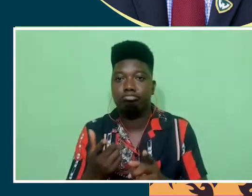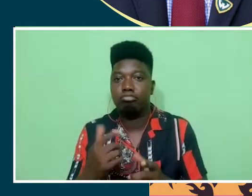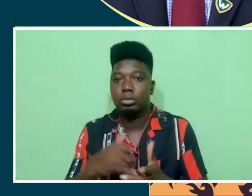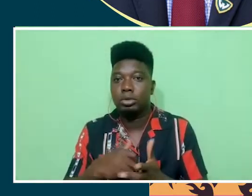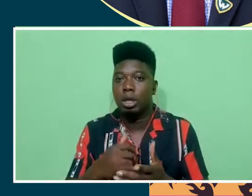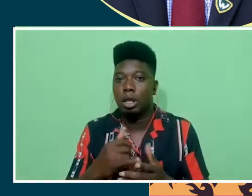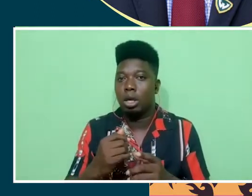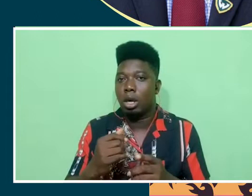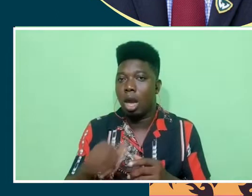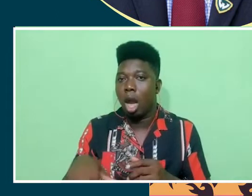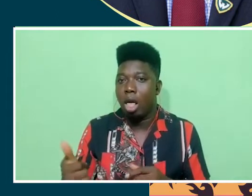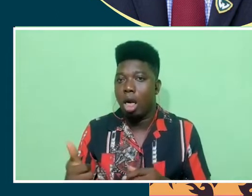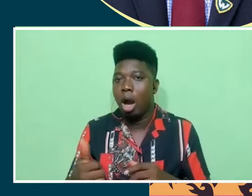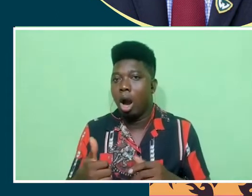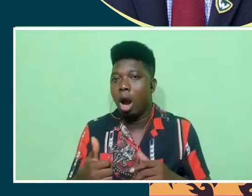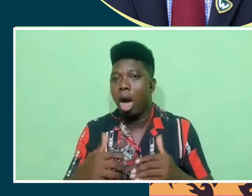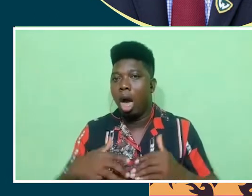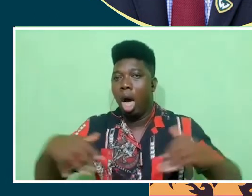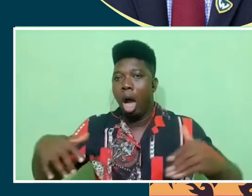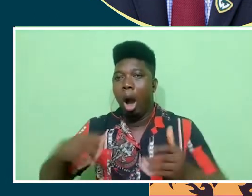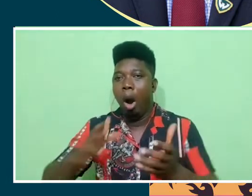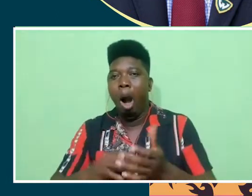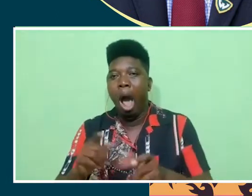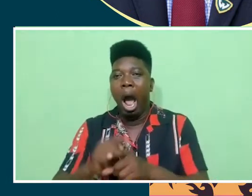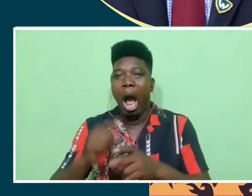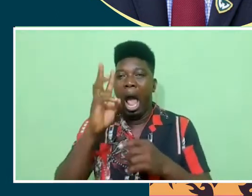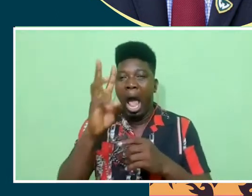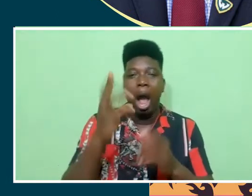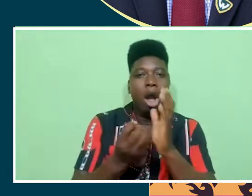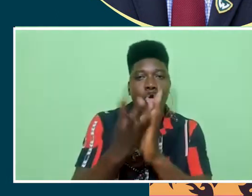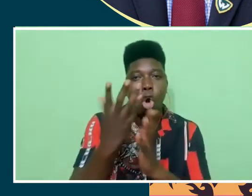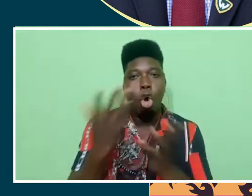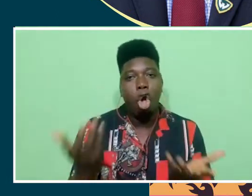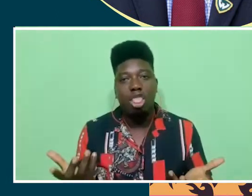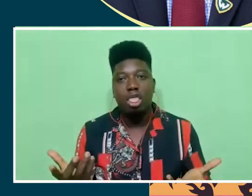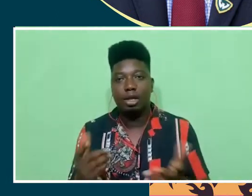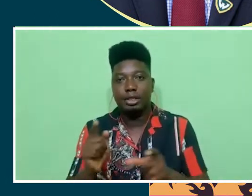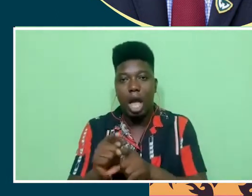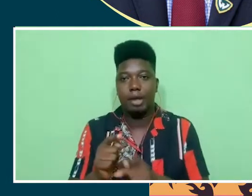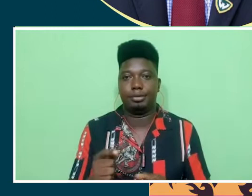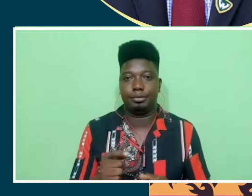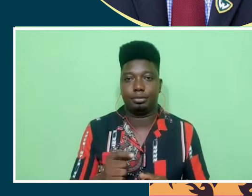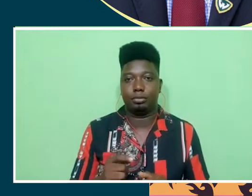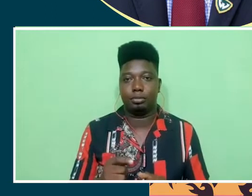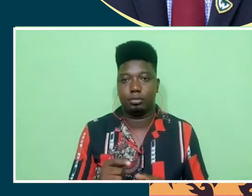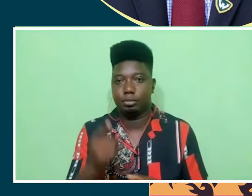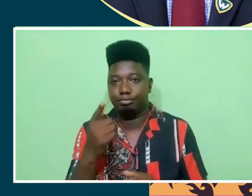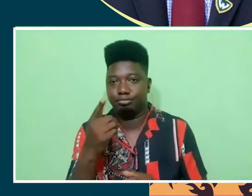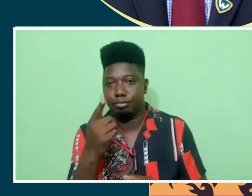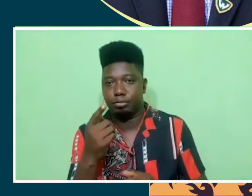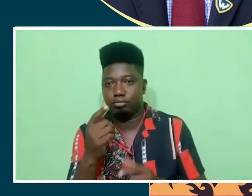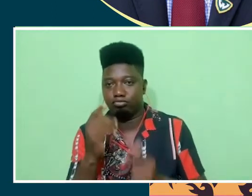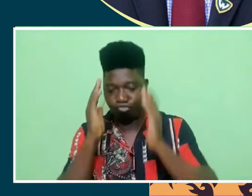sexual reproductive health, most they'll just be talking about contraceptives which are targeting women. What